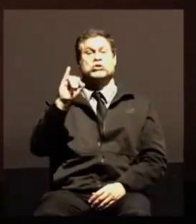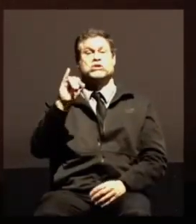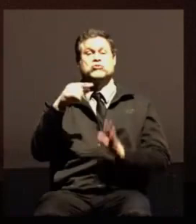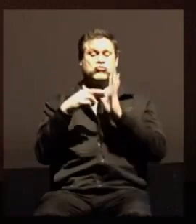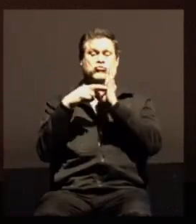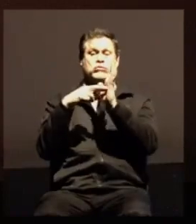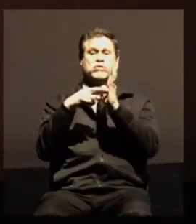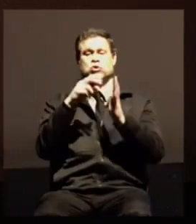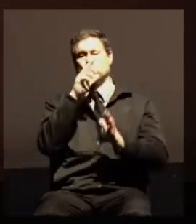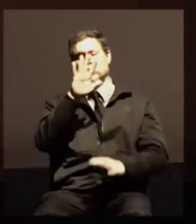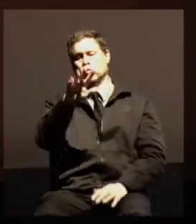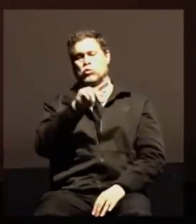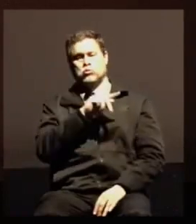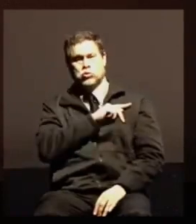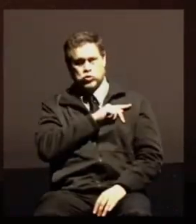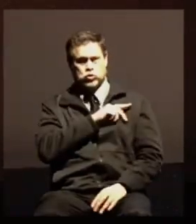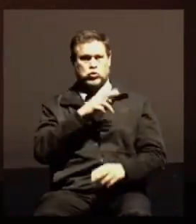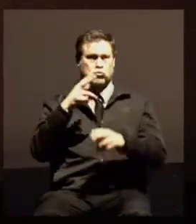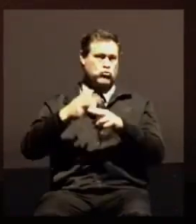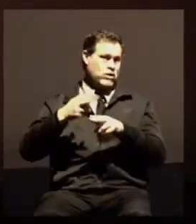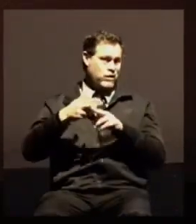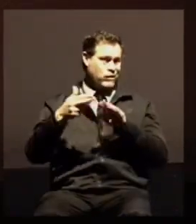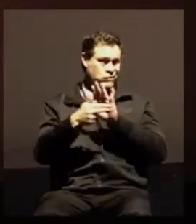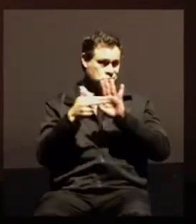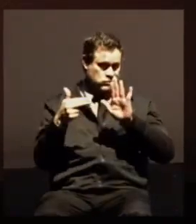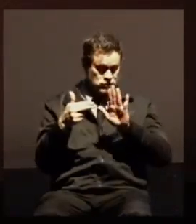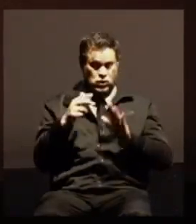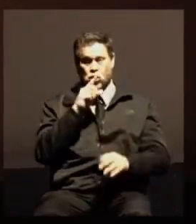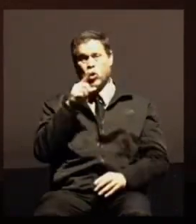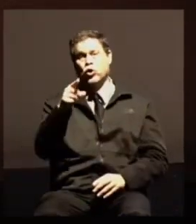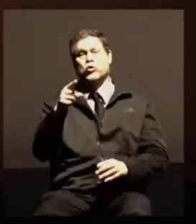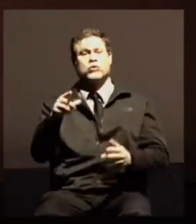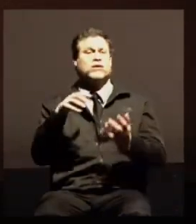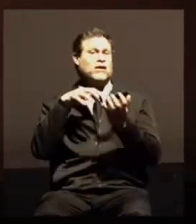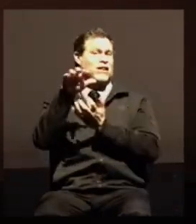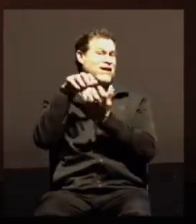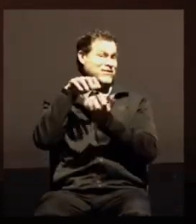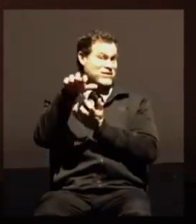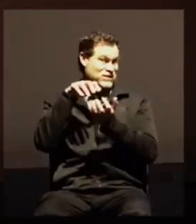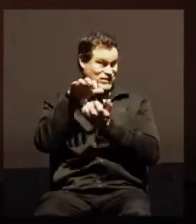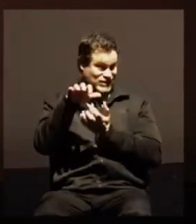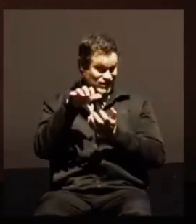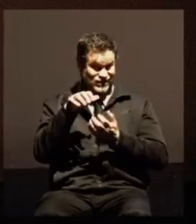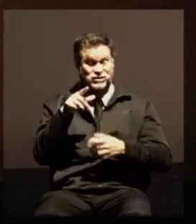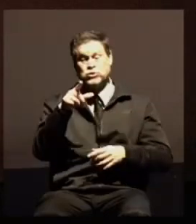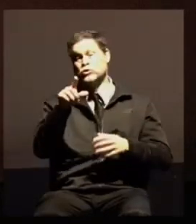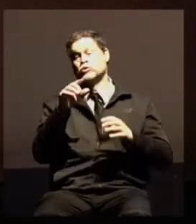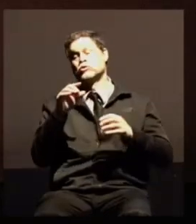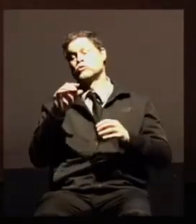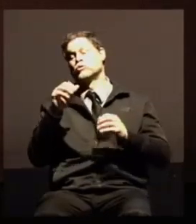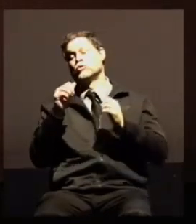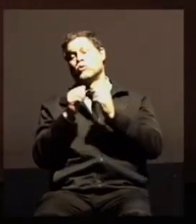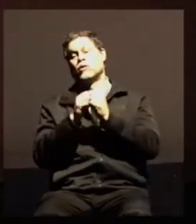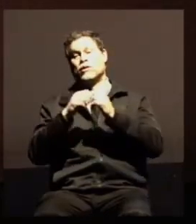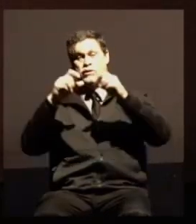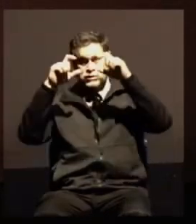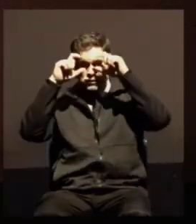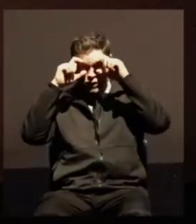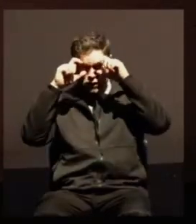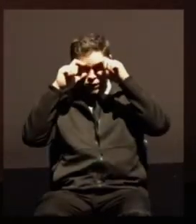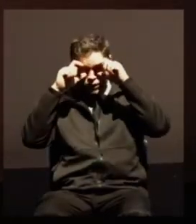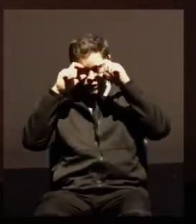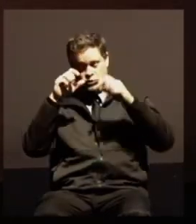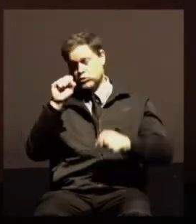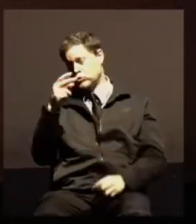you are, your personality, your brand, right? Are you the laughing emoji? Are you the emoji wearing sunglasses? Are you